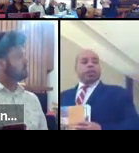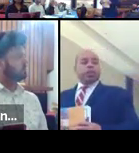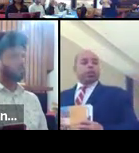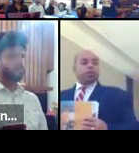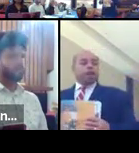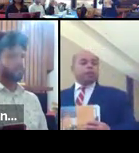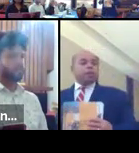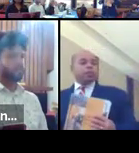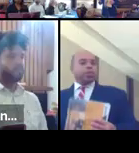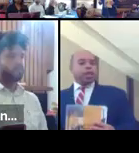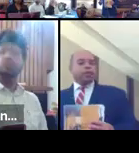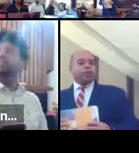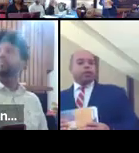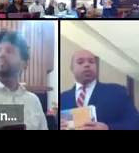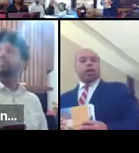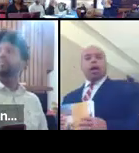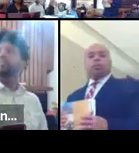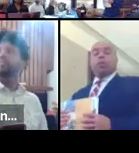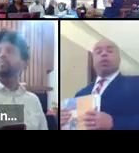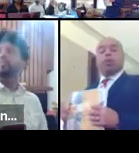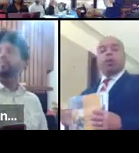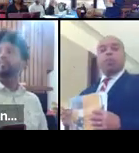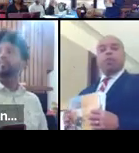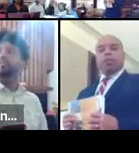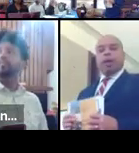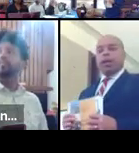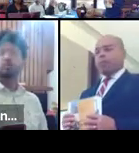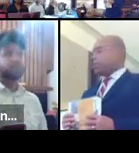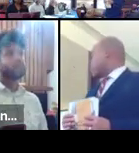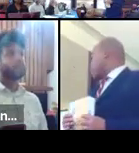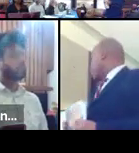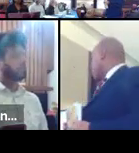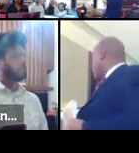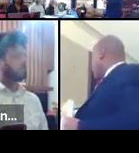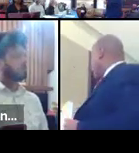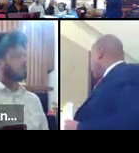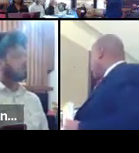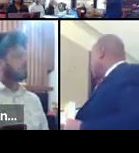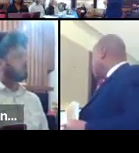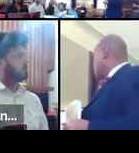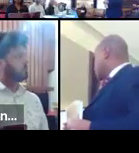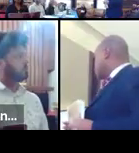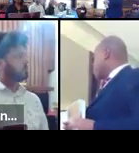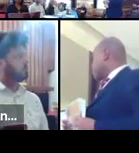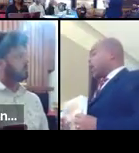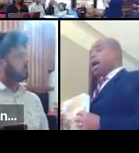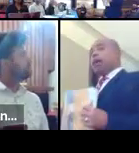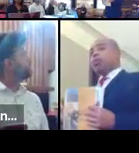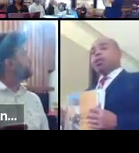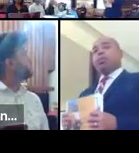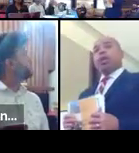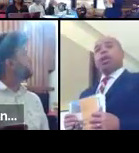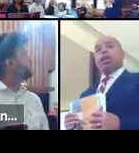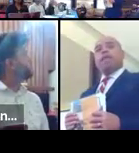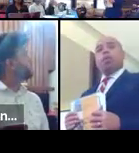The Planning Commission also adopted minimum standards for submittal requirements for plan adoption as well. And then